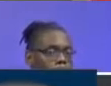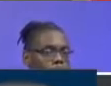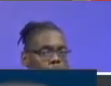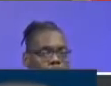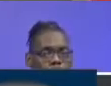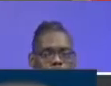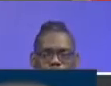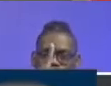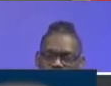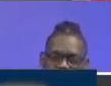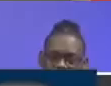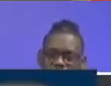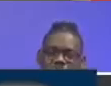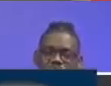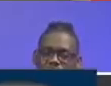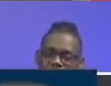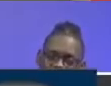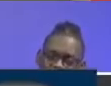The public sector,